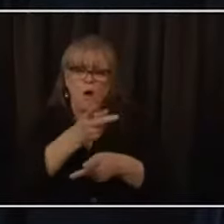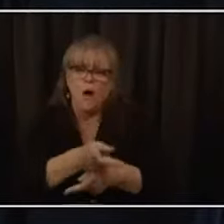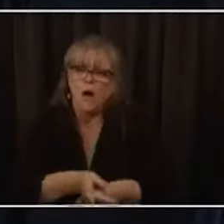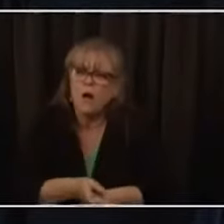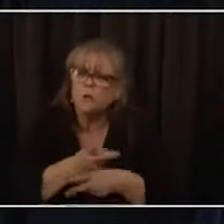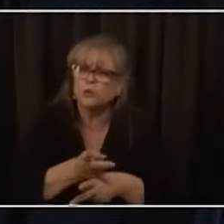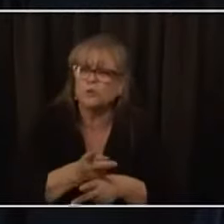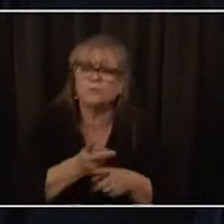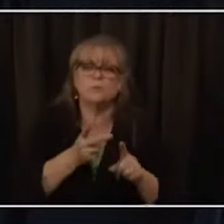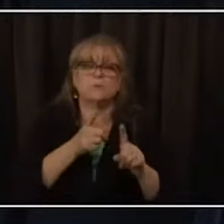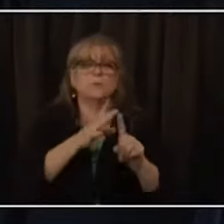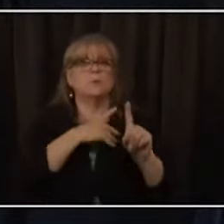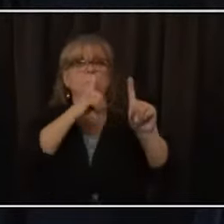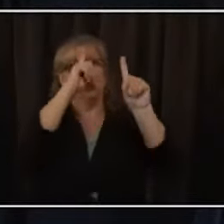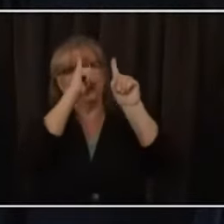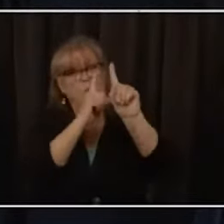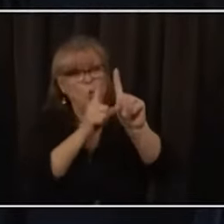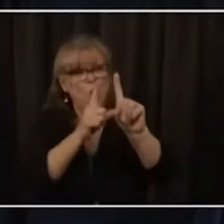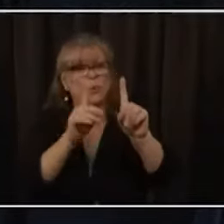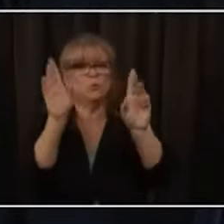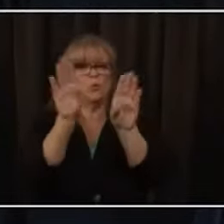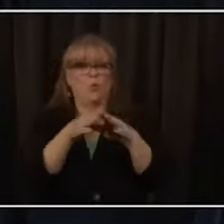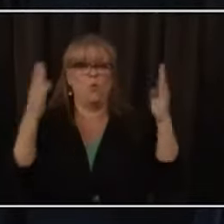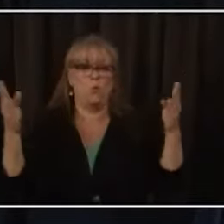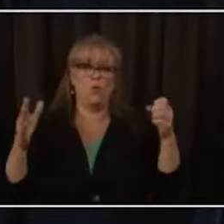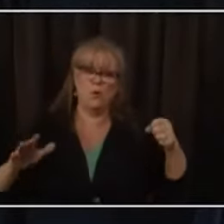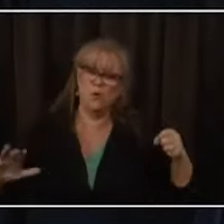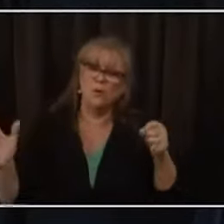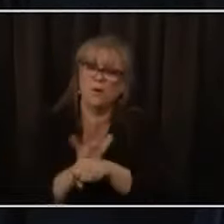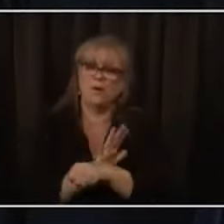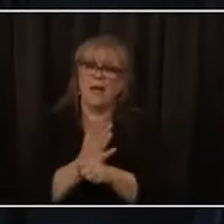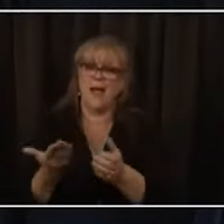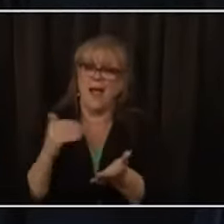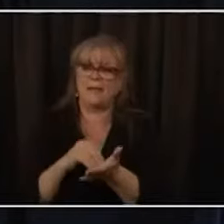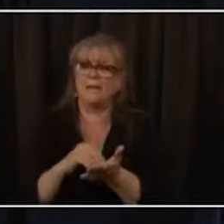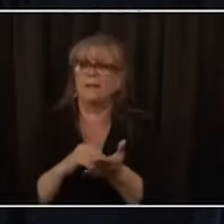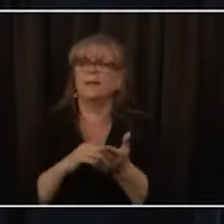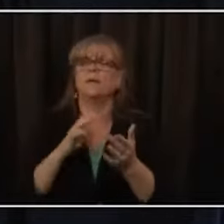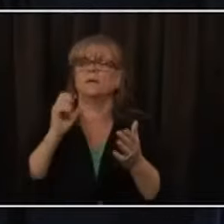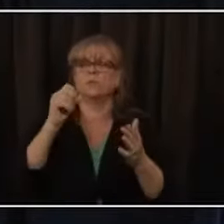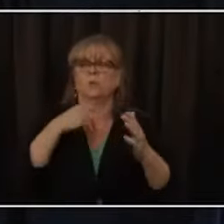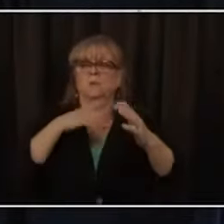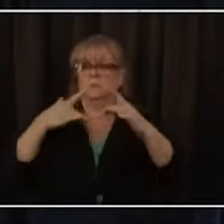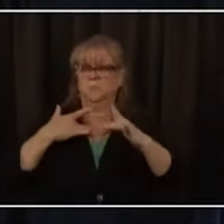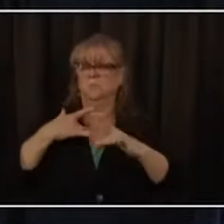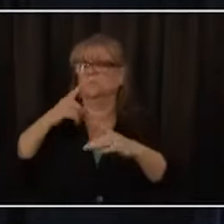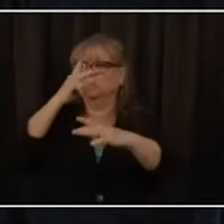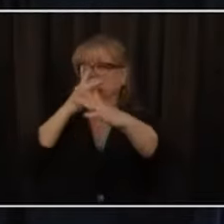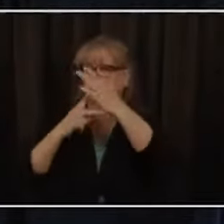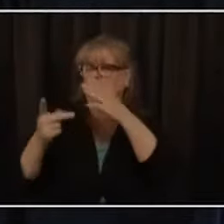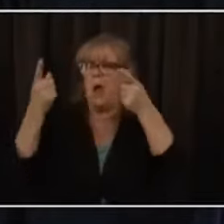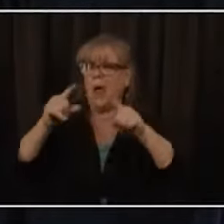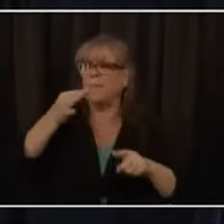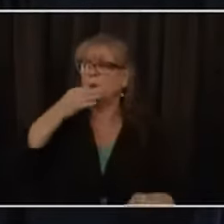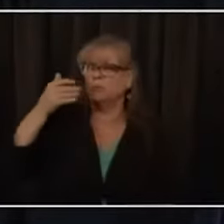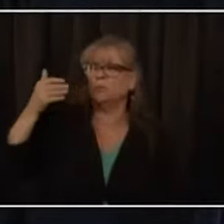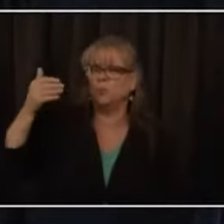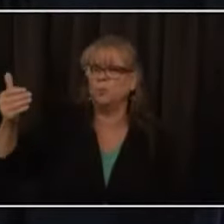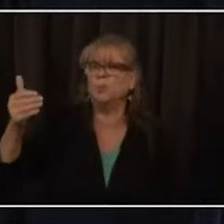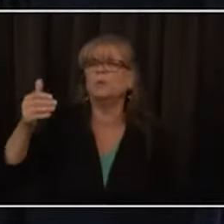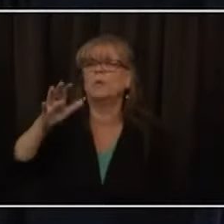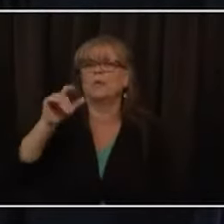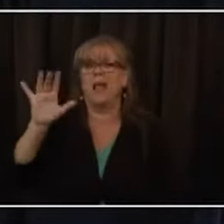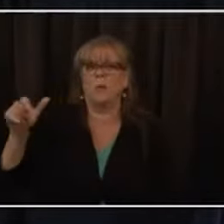And third, we think it creates predictability over the next several months and consistency across a region in which